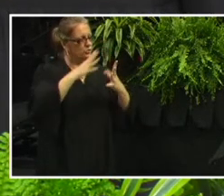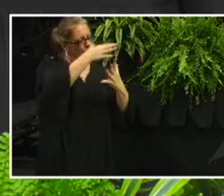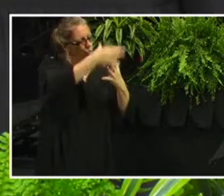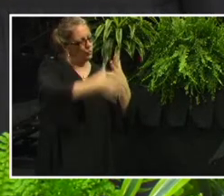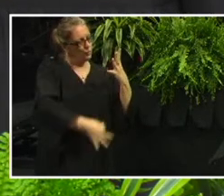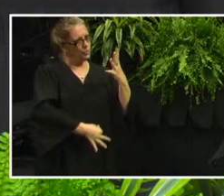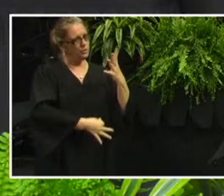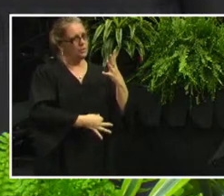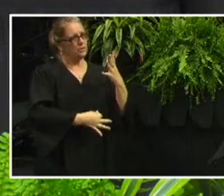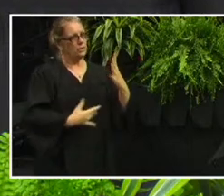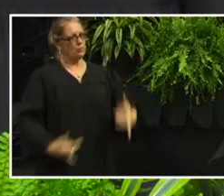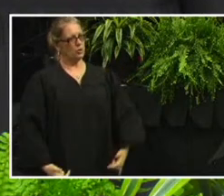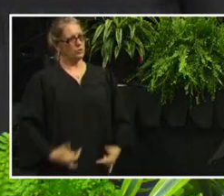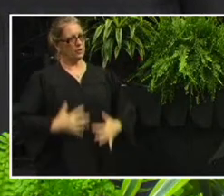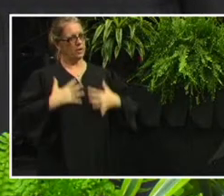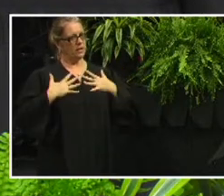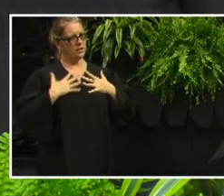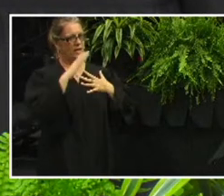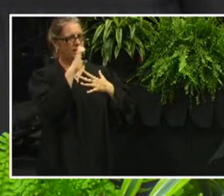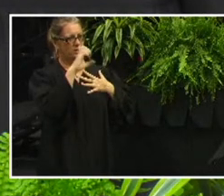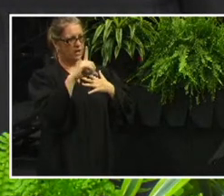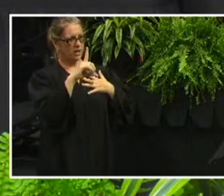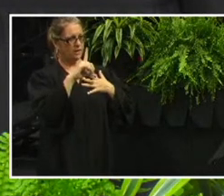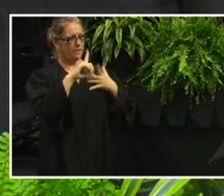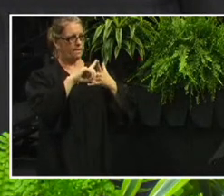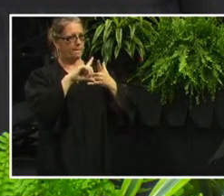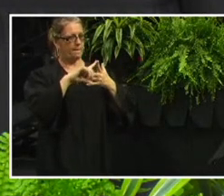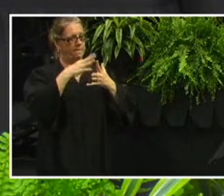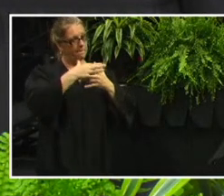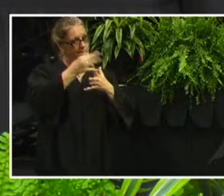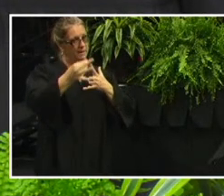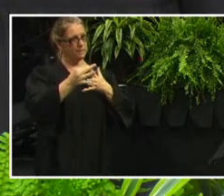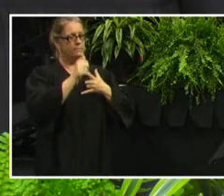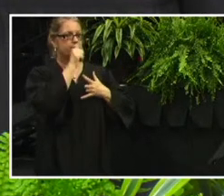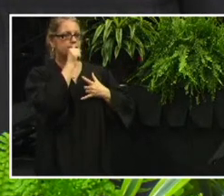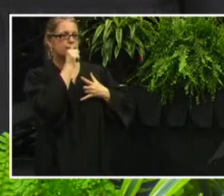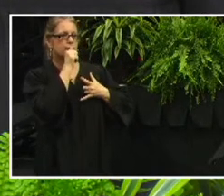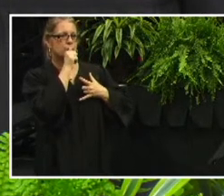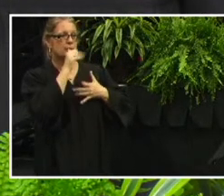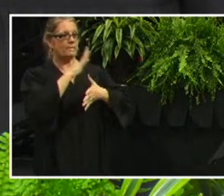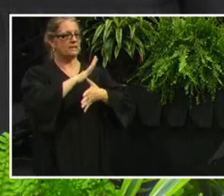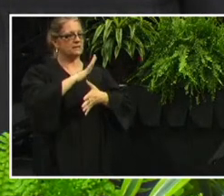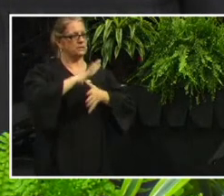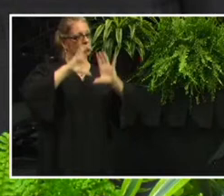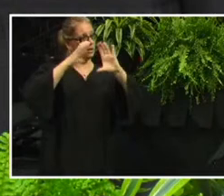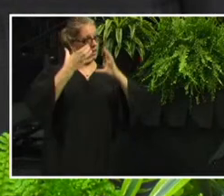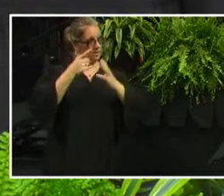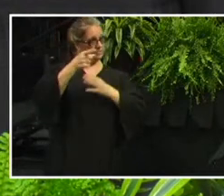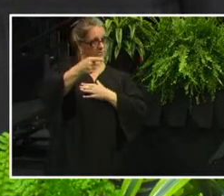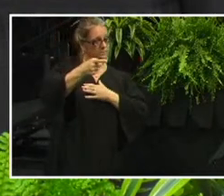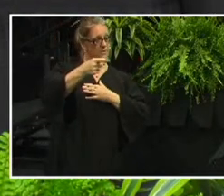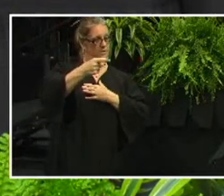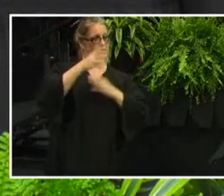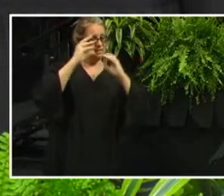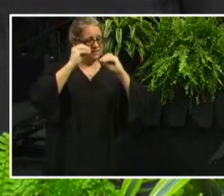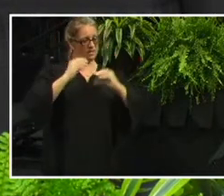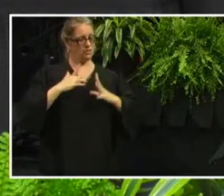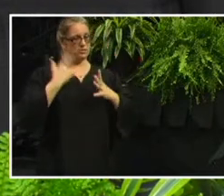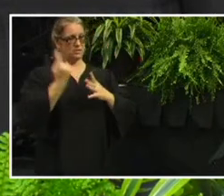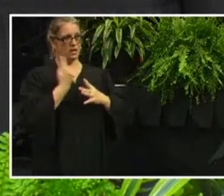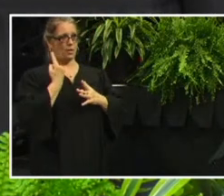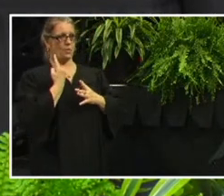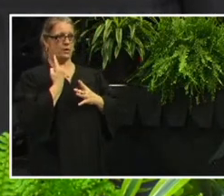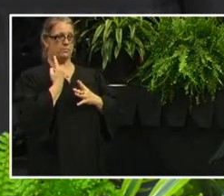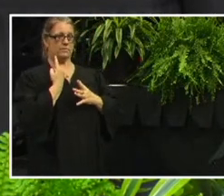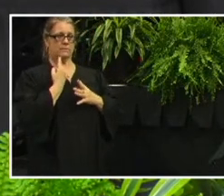as the most inspirational educator is selected in secret by the senior class. This teacher is someone who has gone above